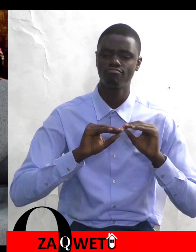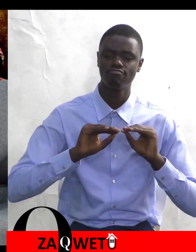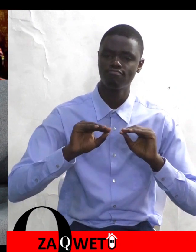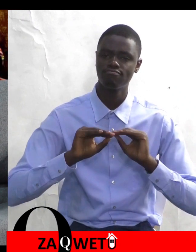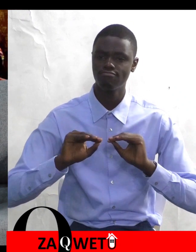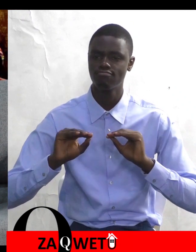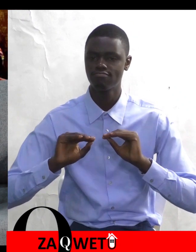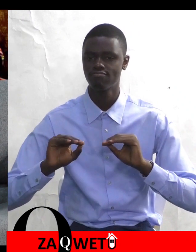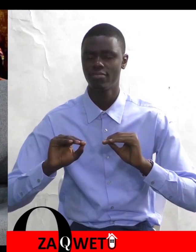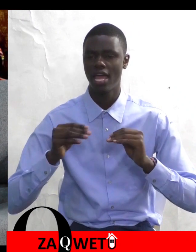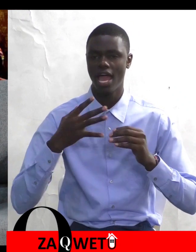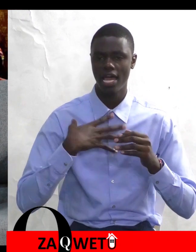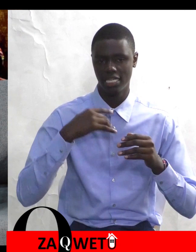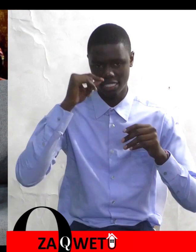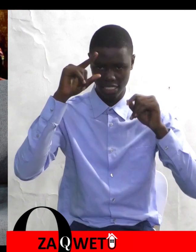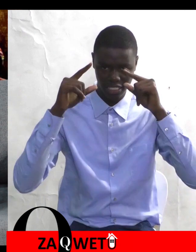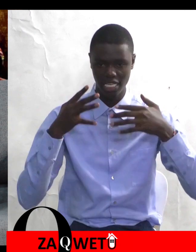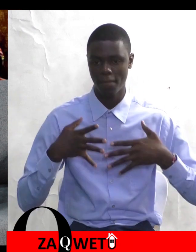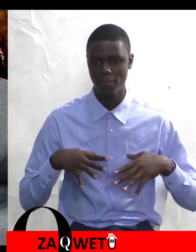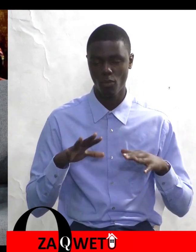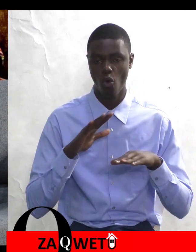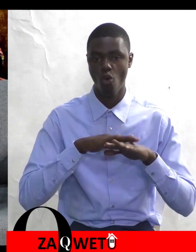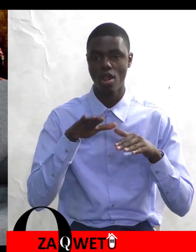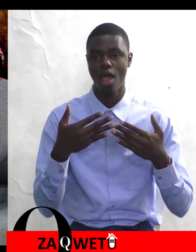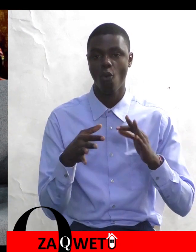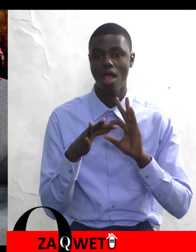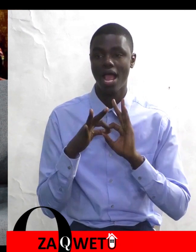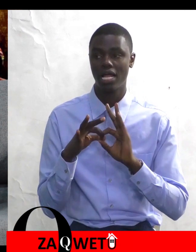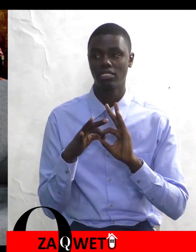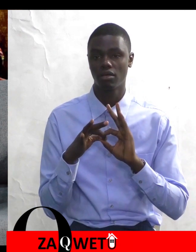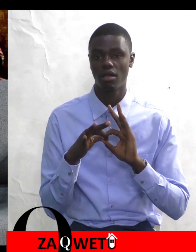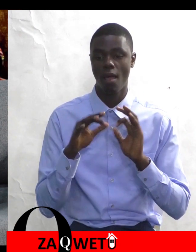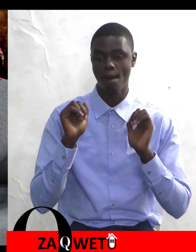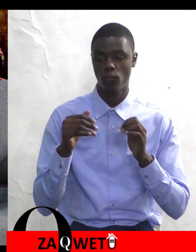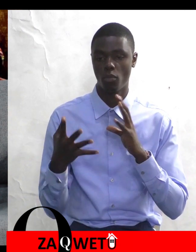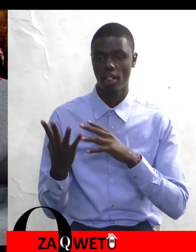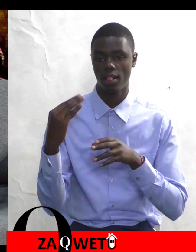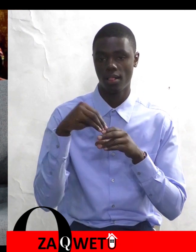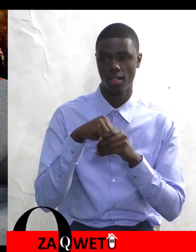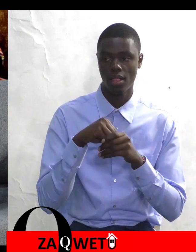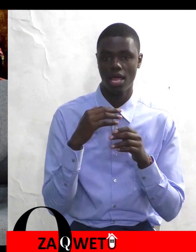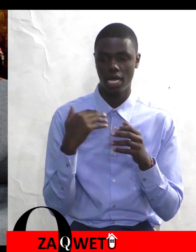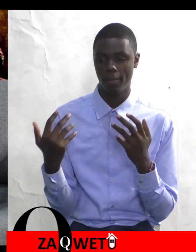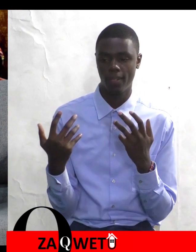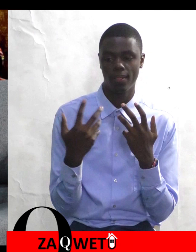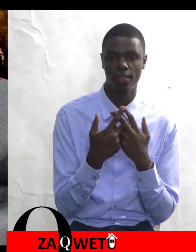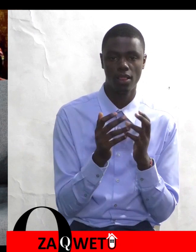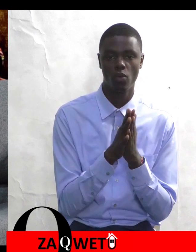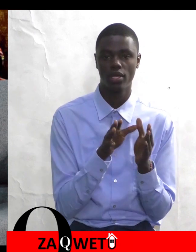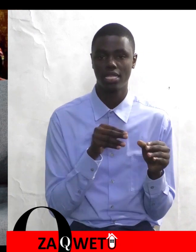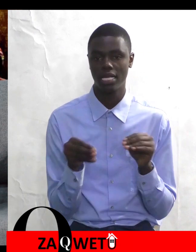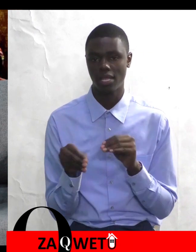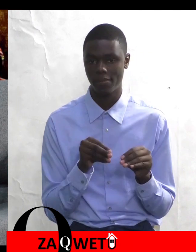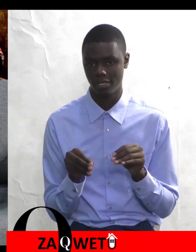ku educate and just sensitize people on how culture can be